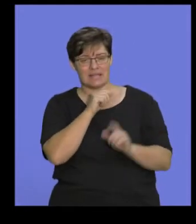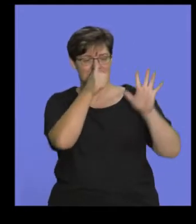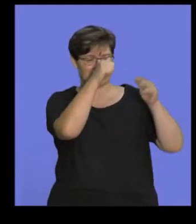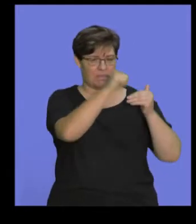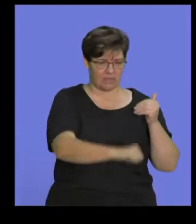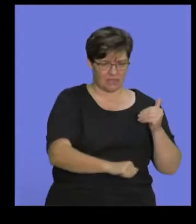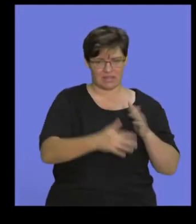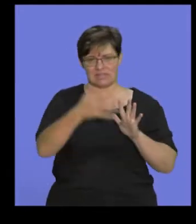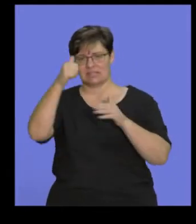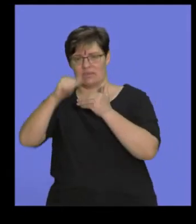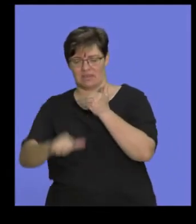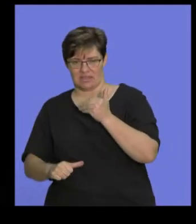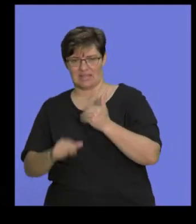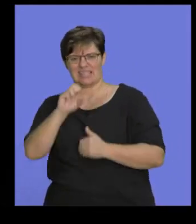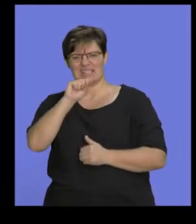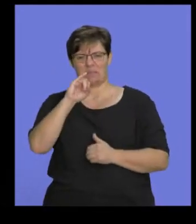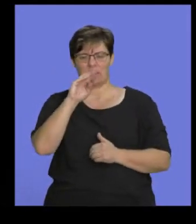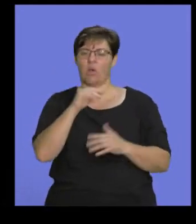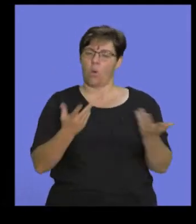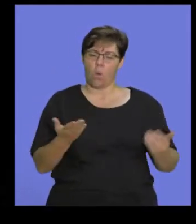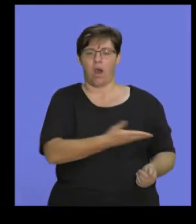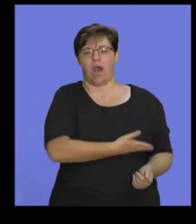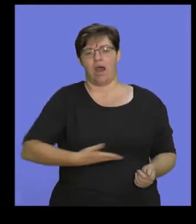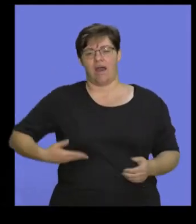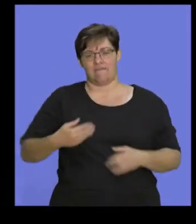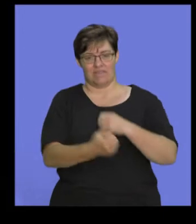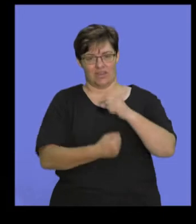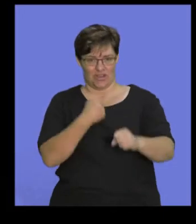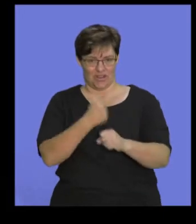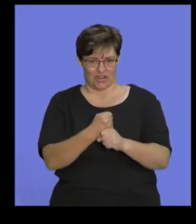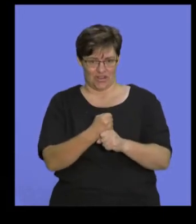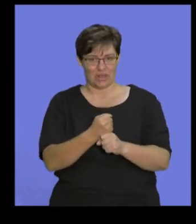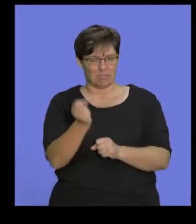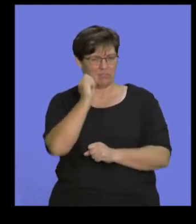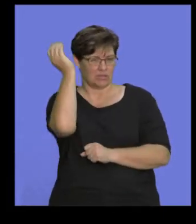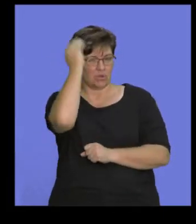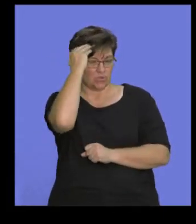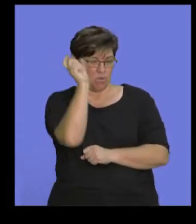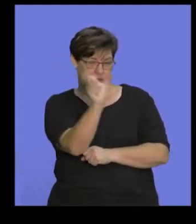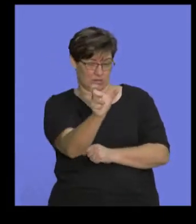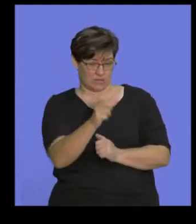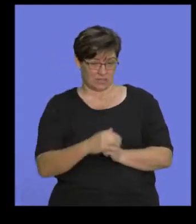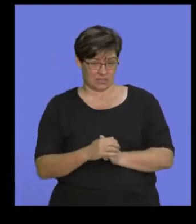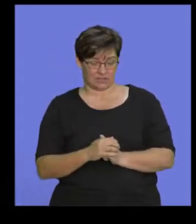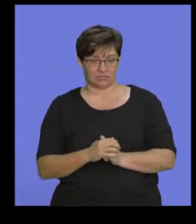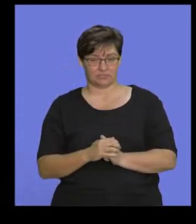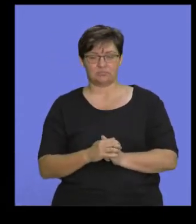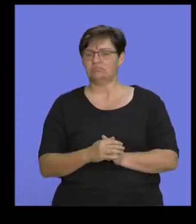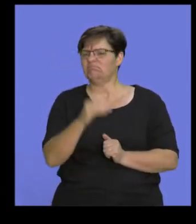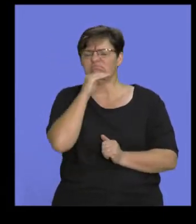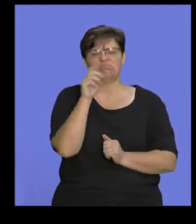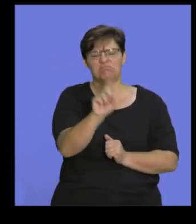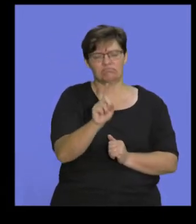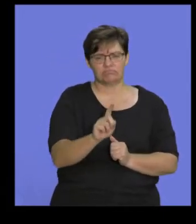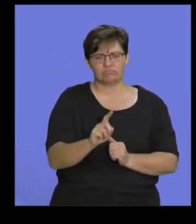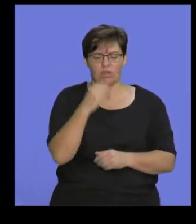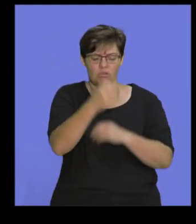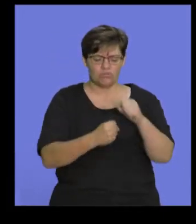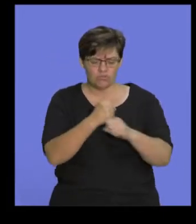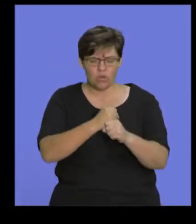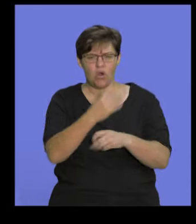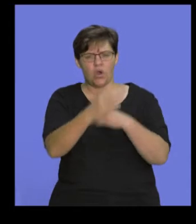yearly, right? So at times they use the word half yearly, which you also need to be familiar with. It means that in